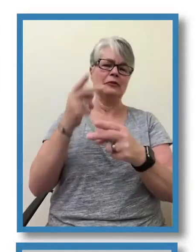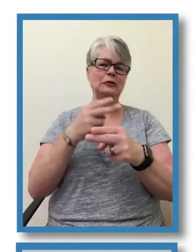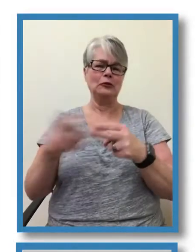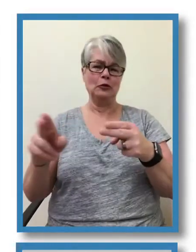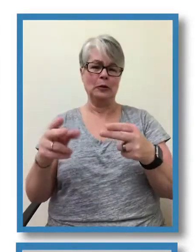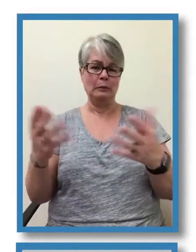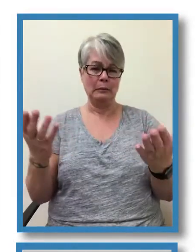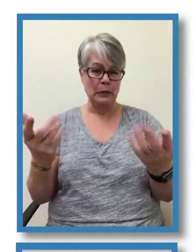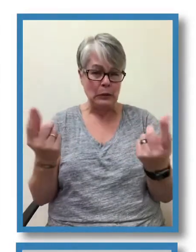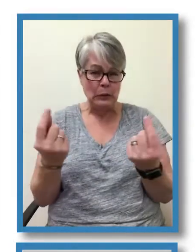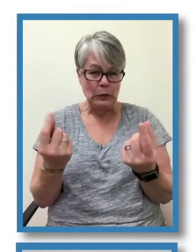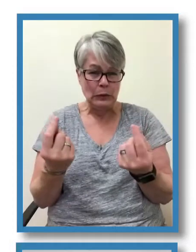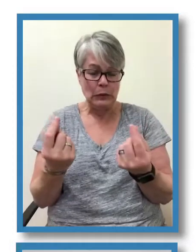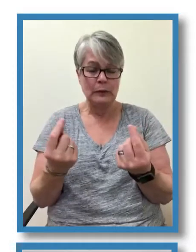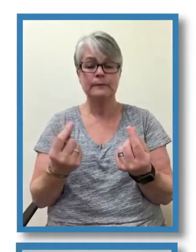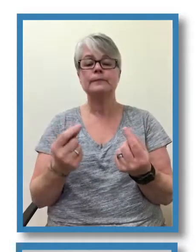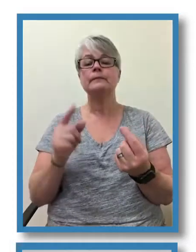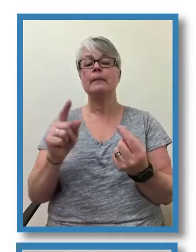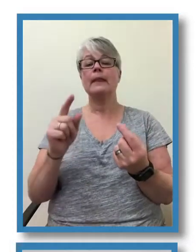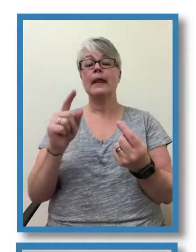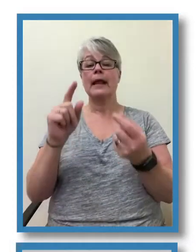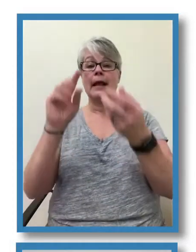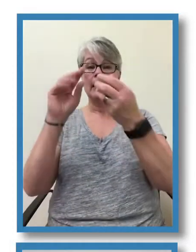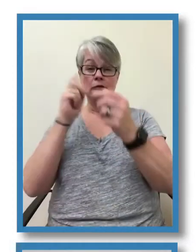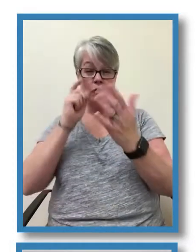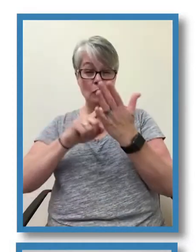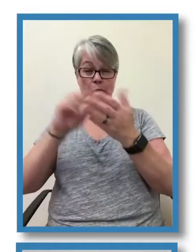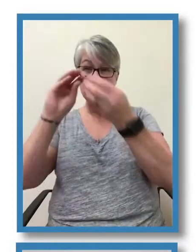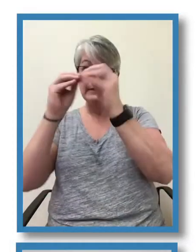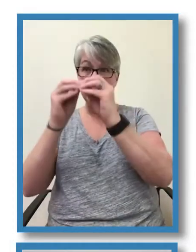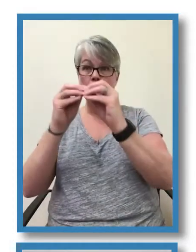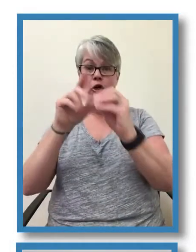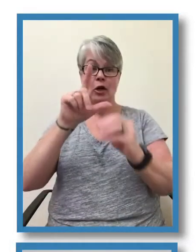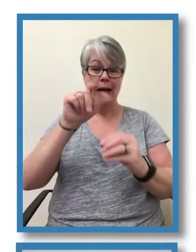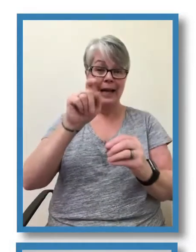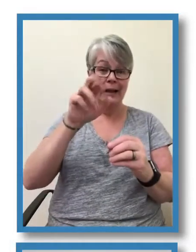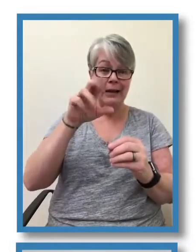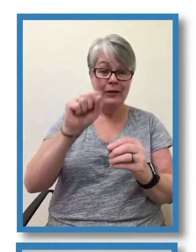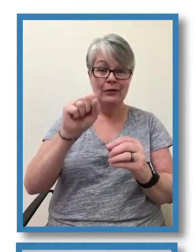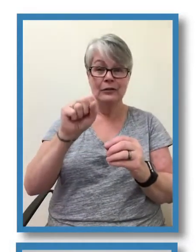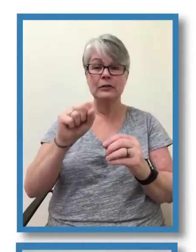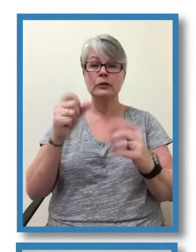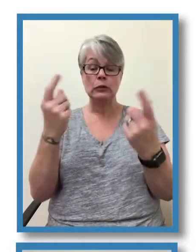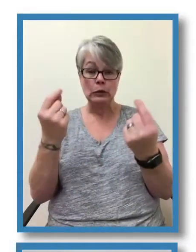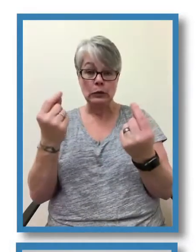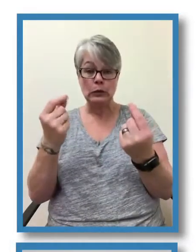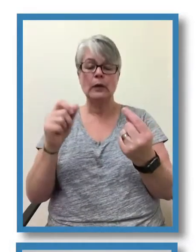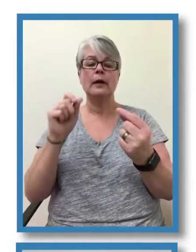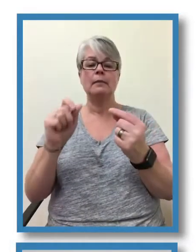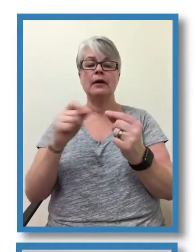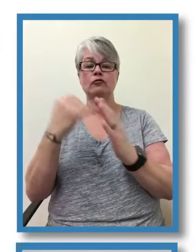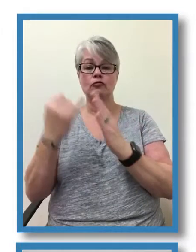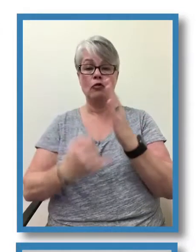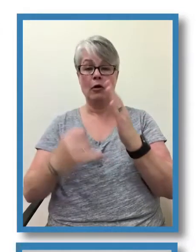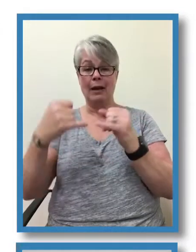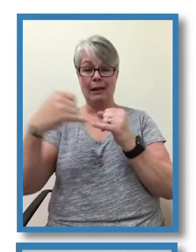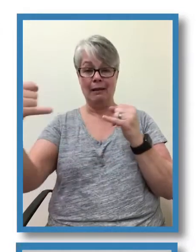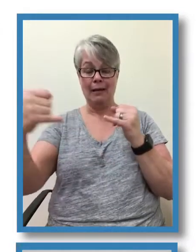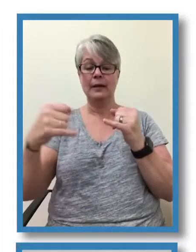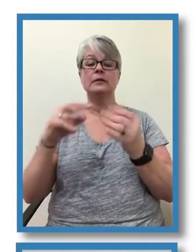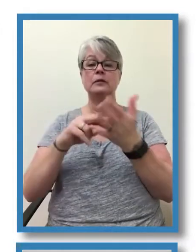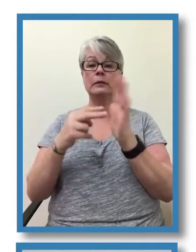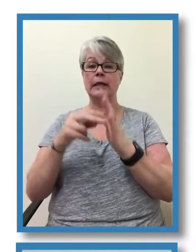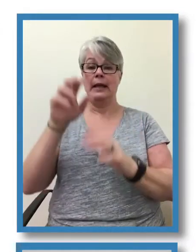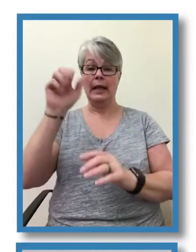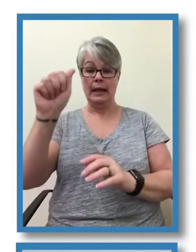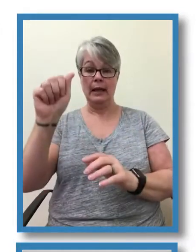alternating fashion until they end up at E. And this is a test of executive function because you have to remember to switch. It's a switching task,